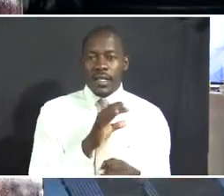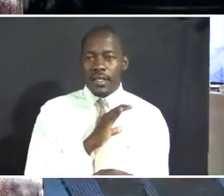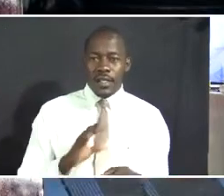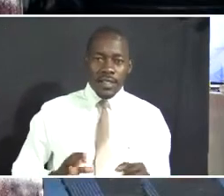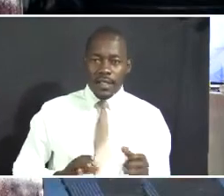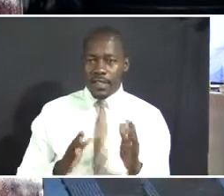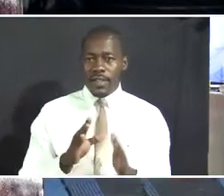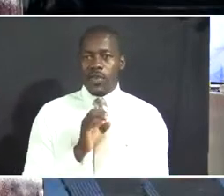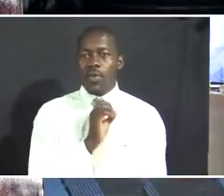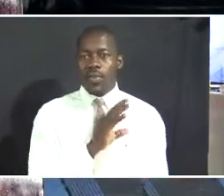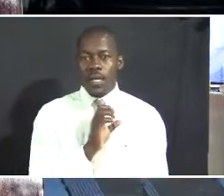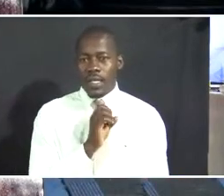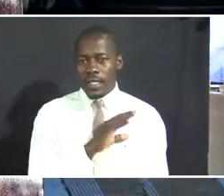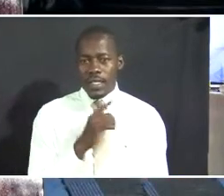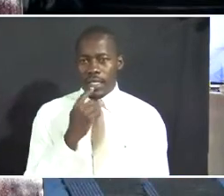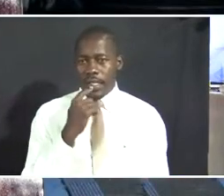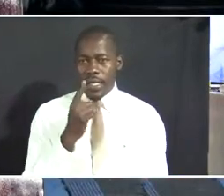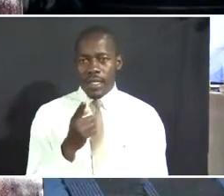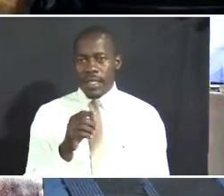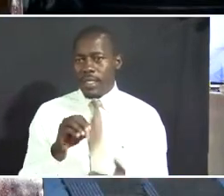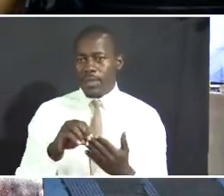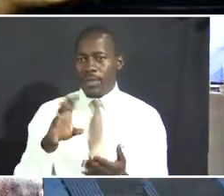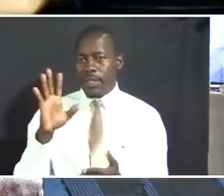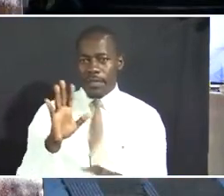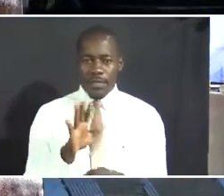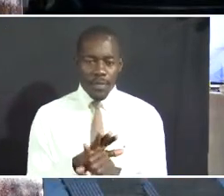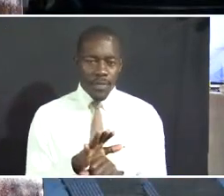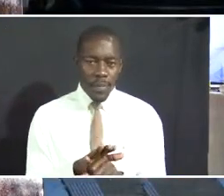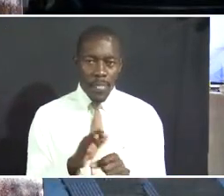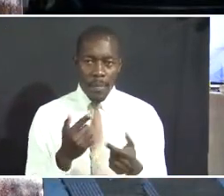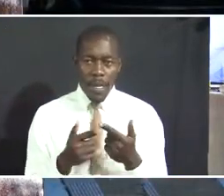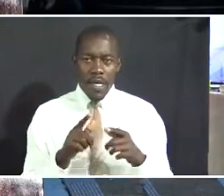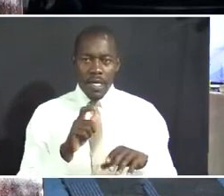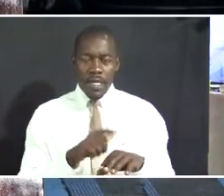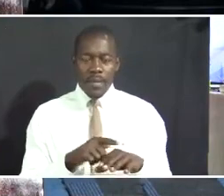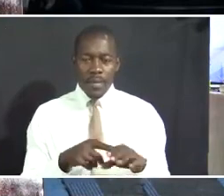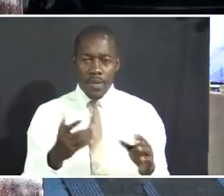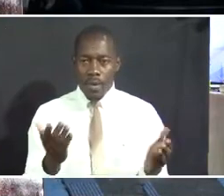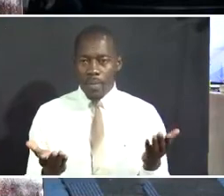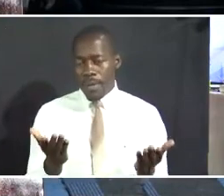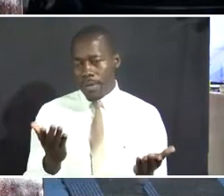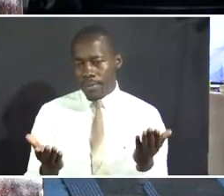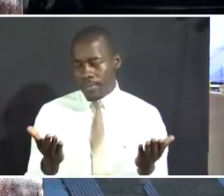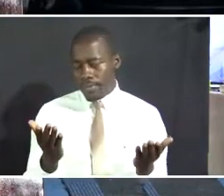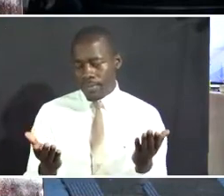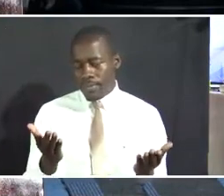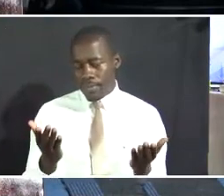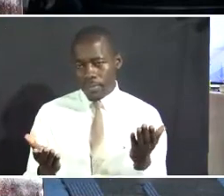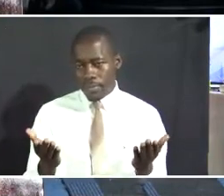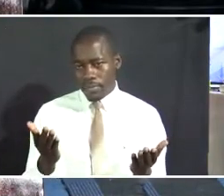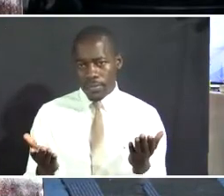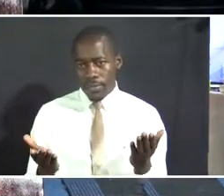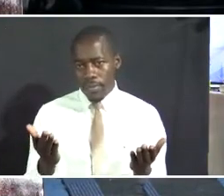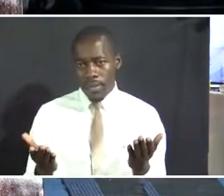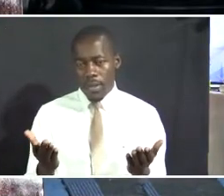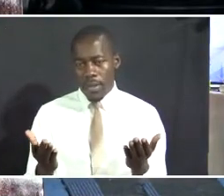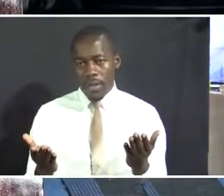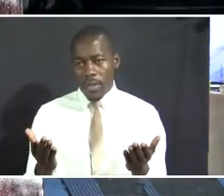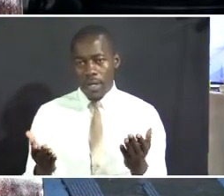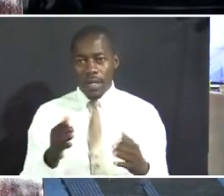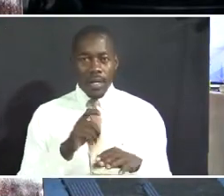expensive. But when you do comparison, maybe the teacher will tell us, when I compare Riara and